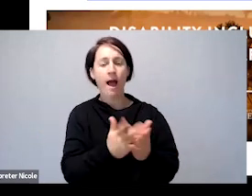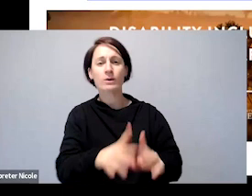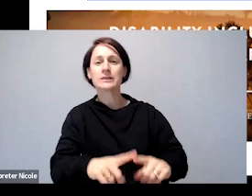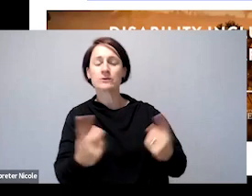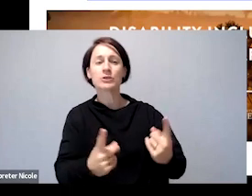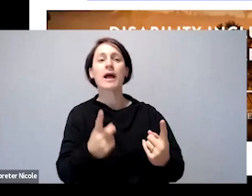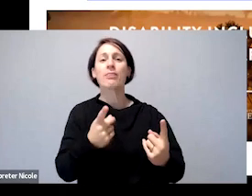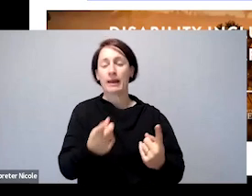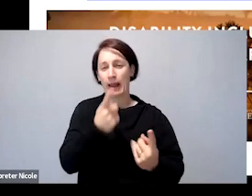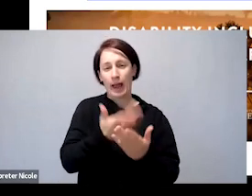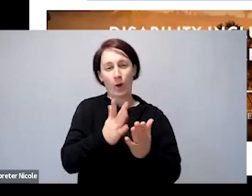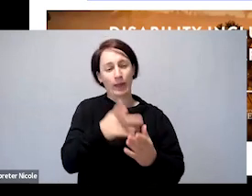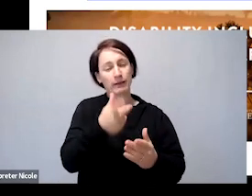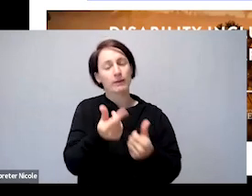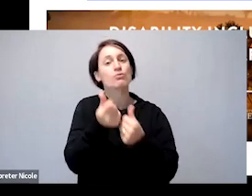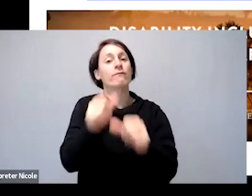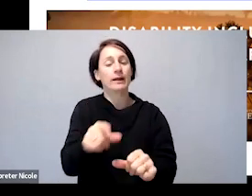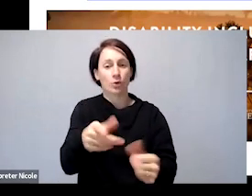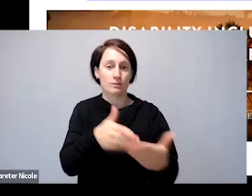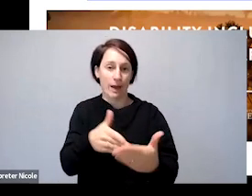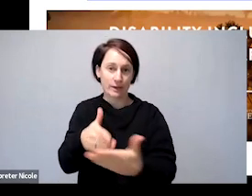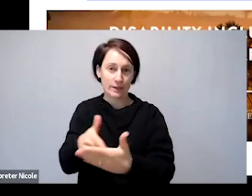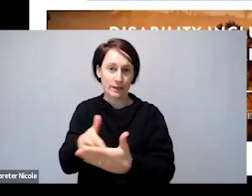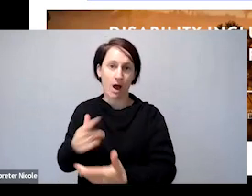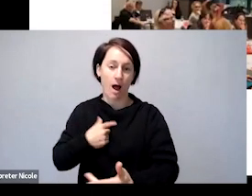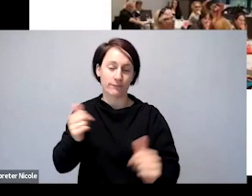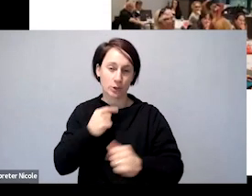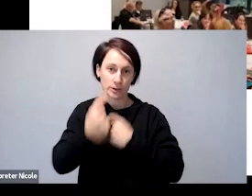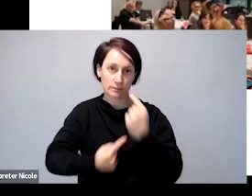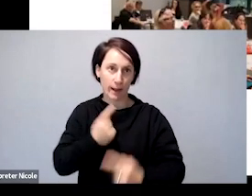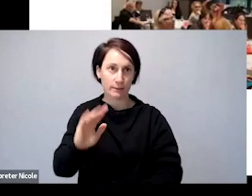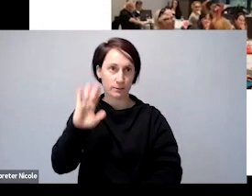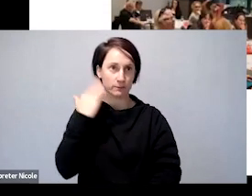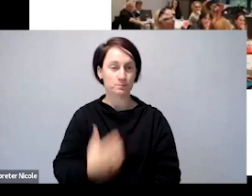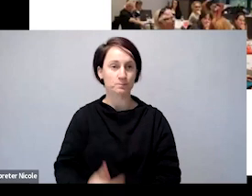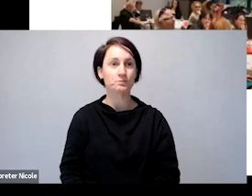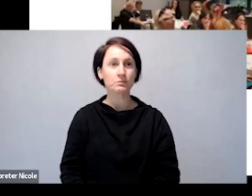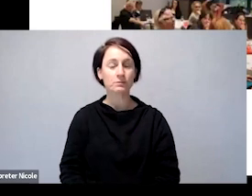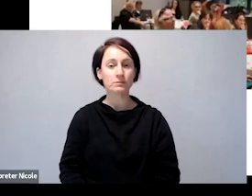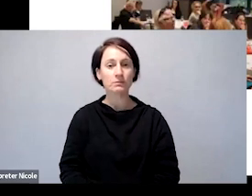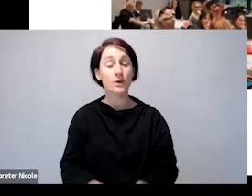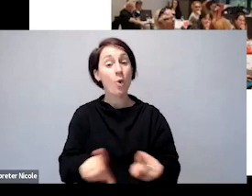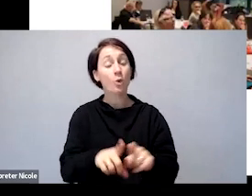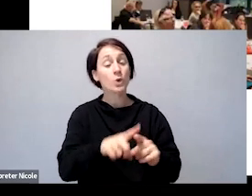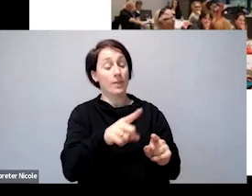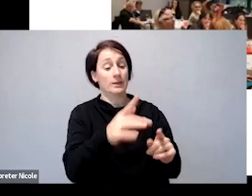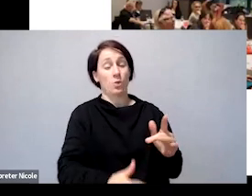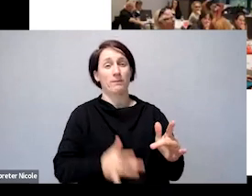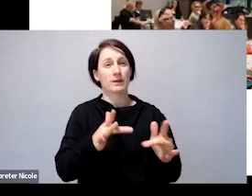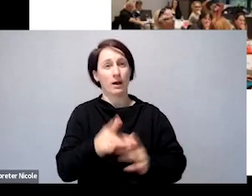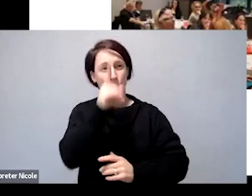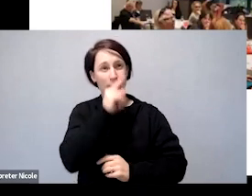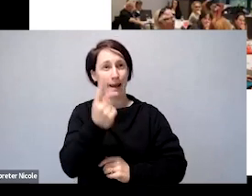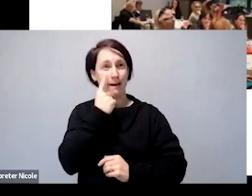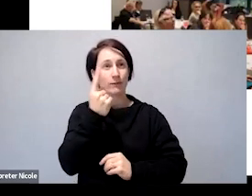structural barriers that we've talked about earlier. Next slide, please. You'll also find on Collaborating for Inclusion Emergency Sector